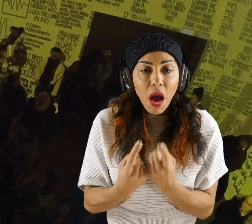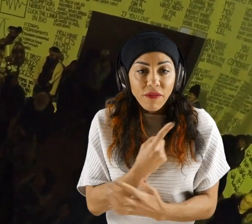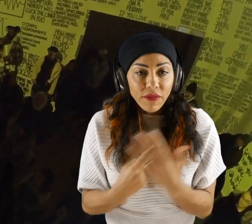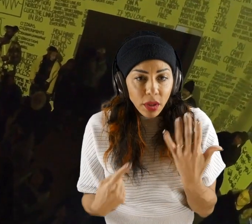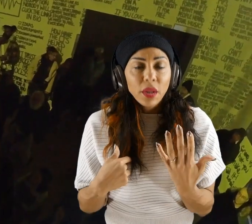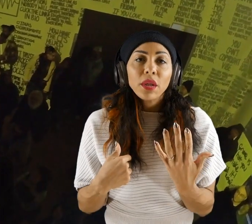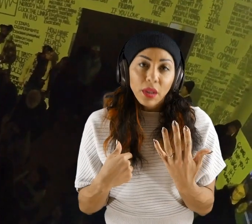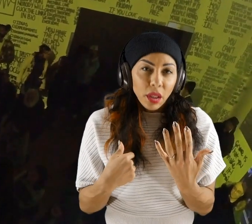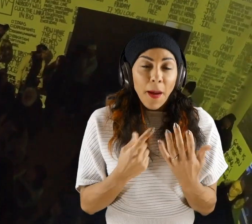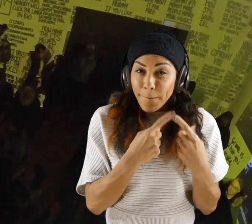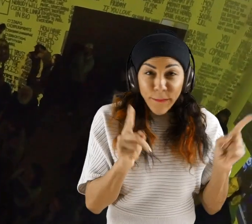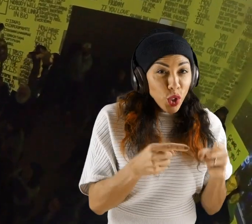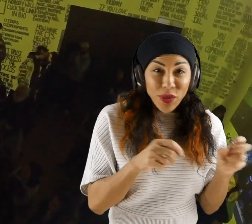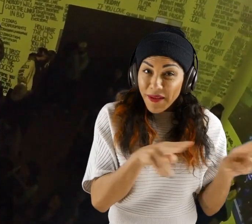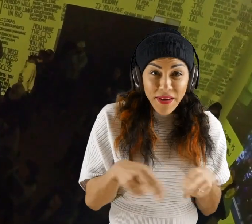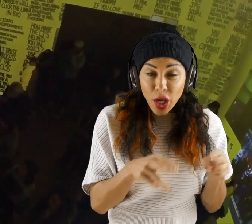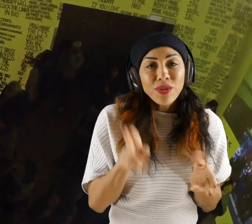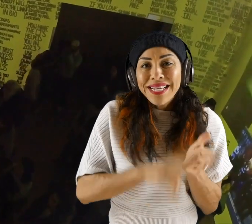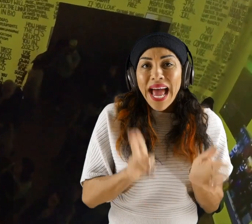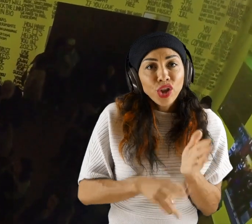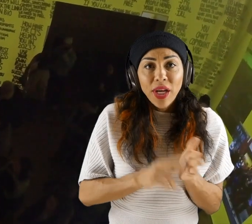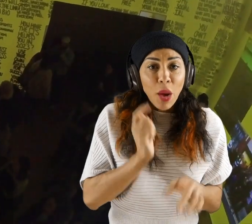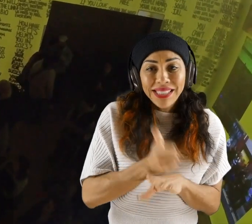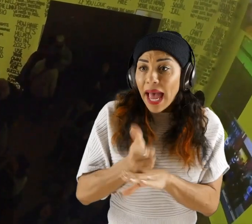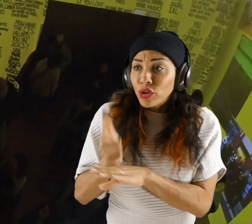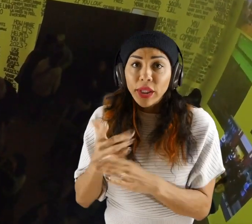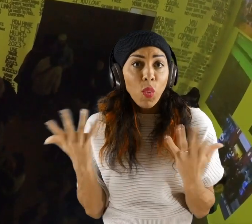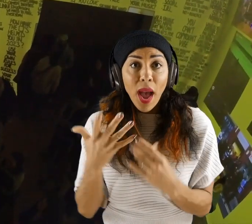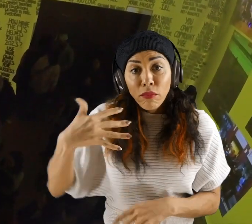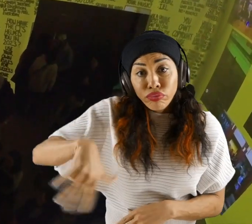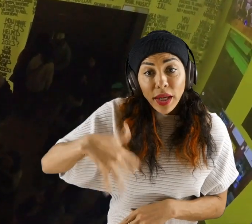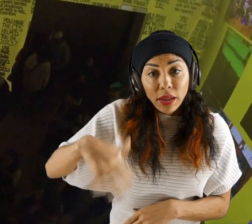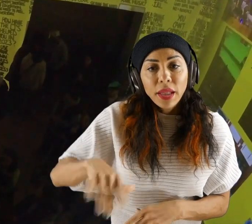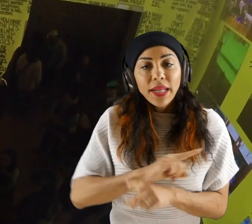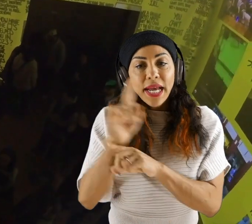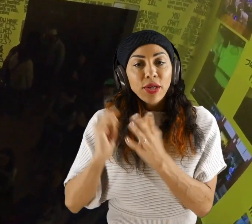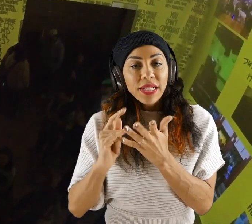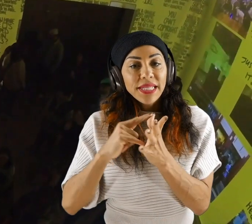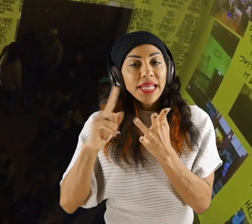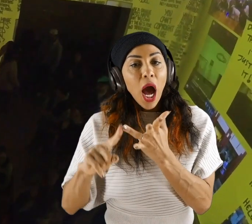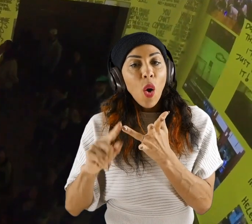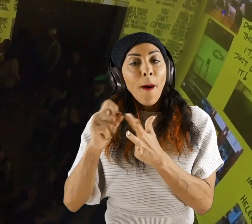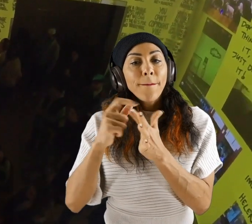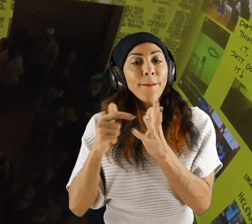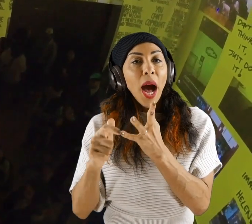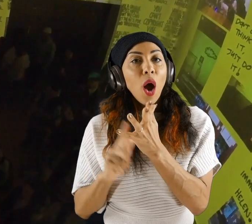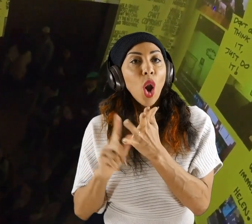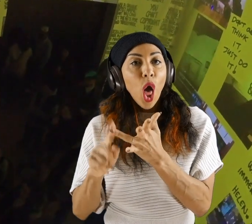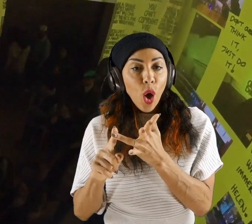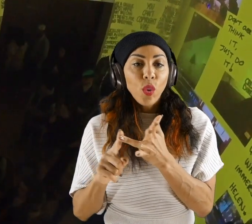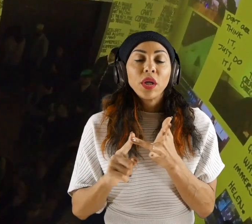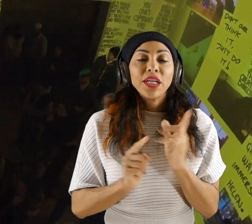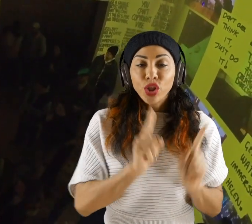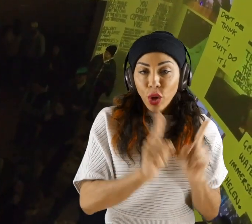naturally across here in Brighton, obviously, and then earlier on in the year in Sao Paulo and in Tokyo, with like people just